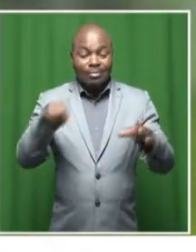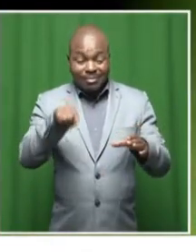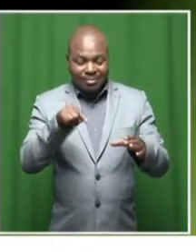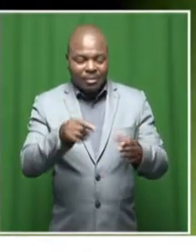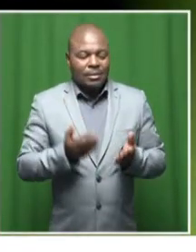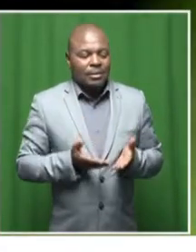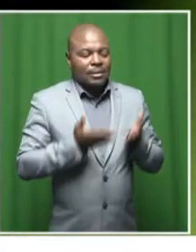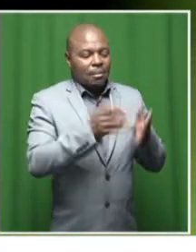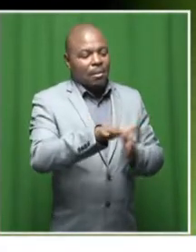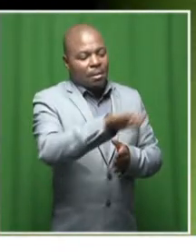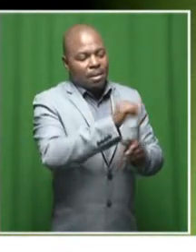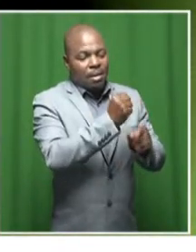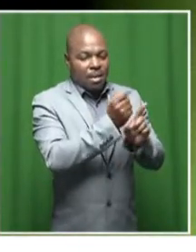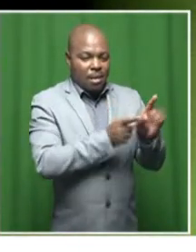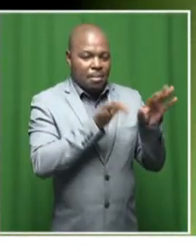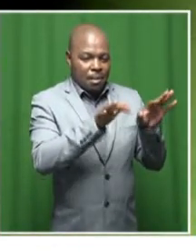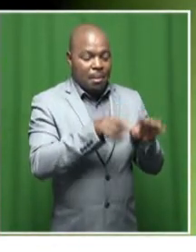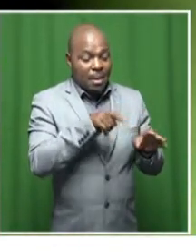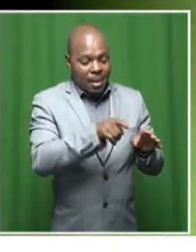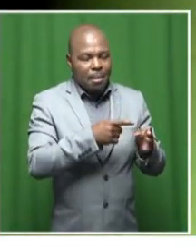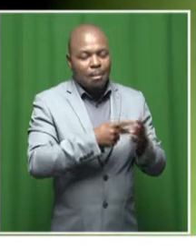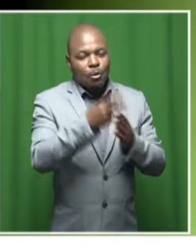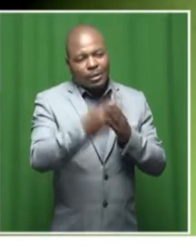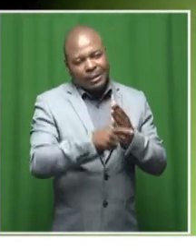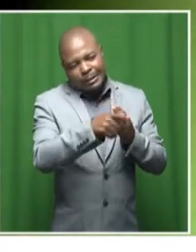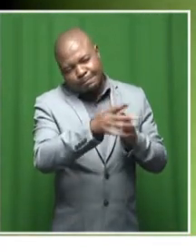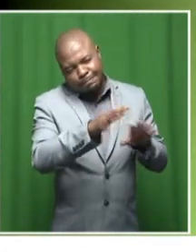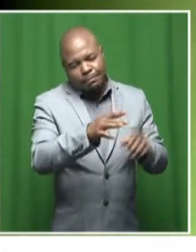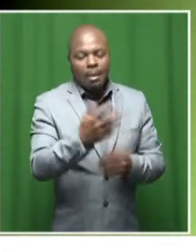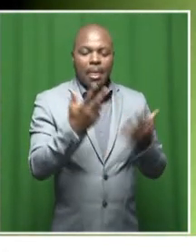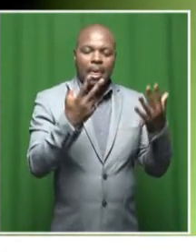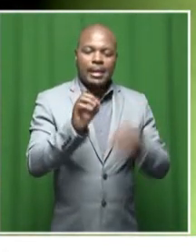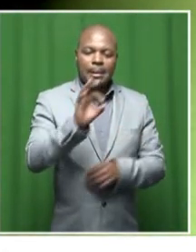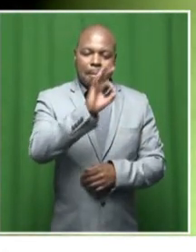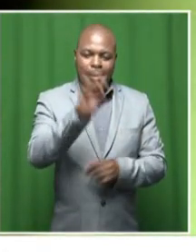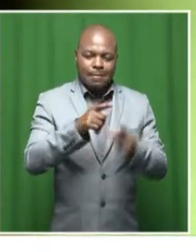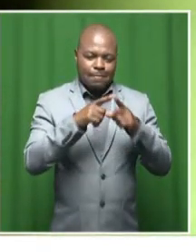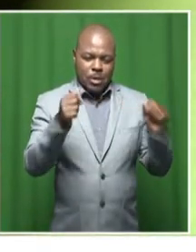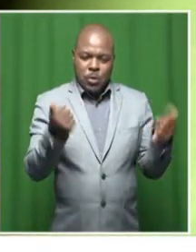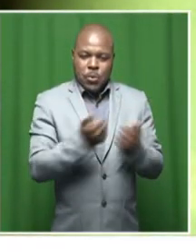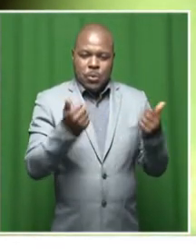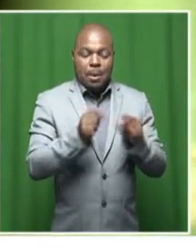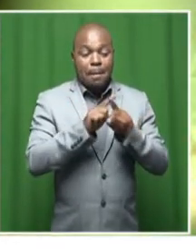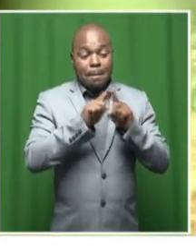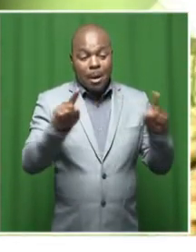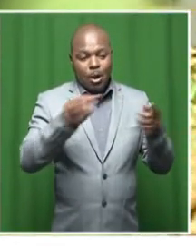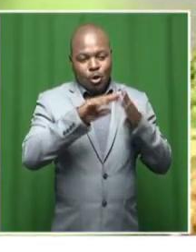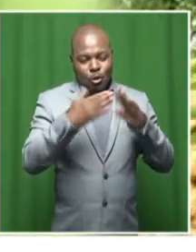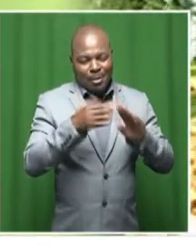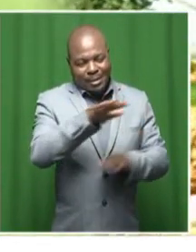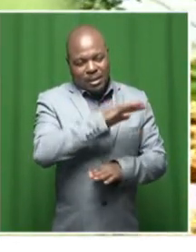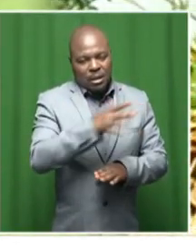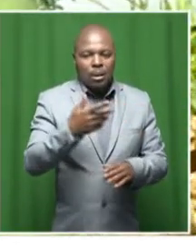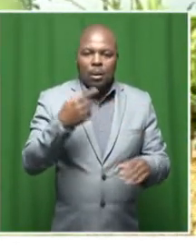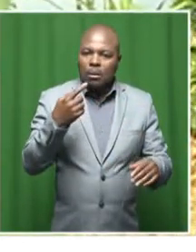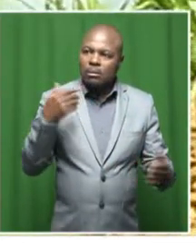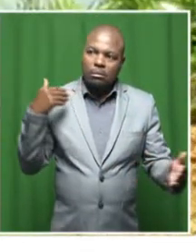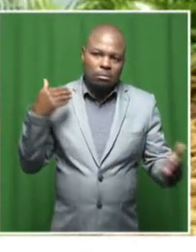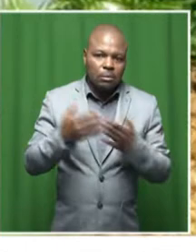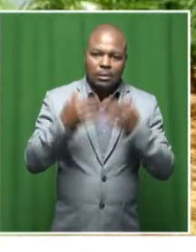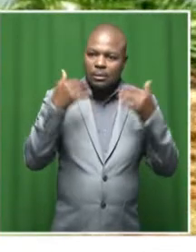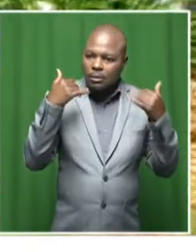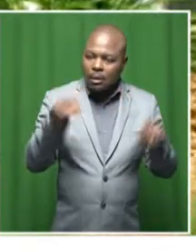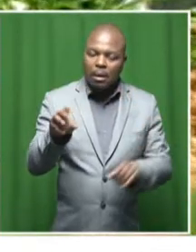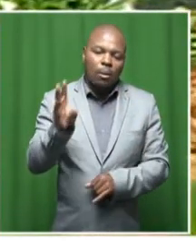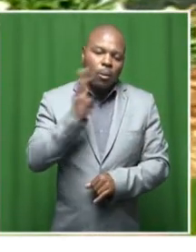Project. It's believed the project is over 80% complete, but disgruntled communities continue to languish in